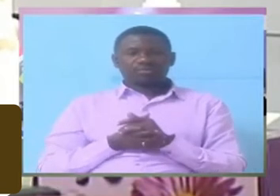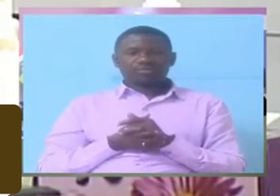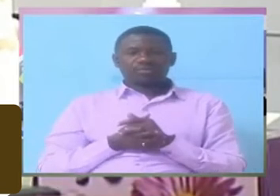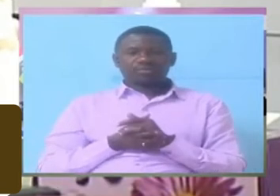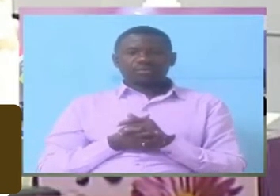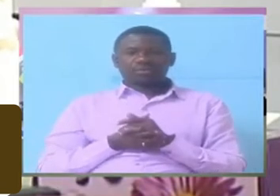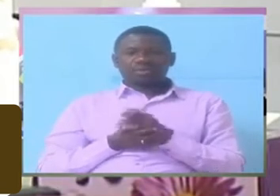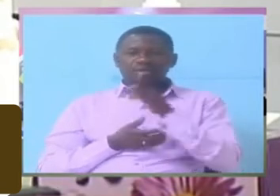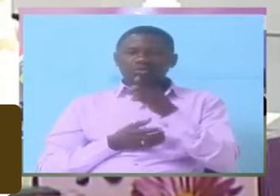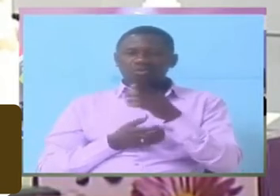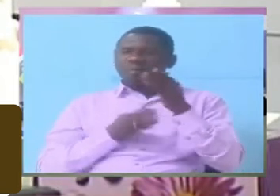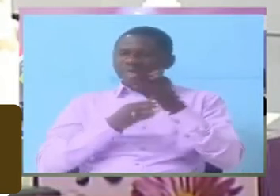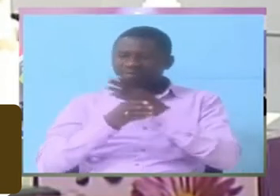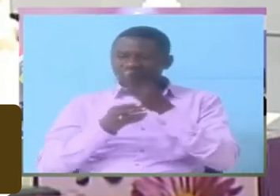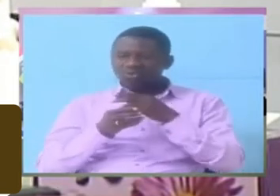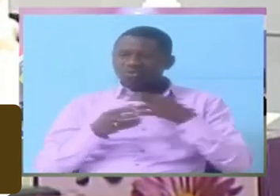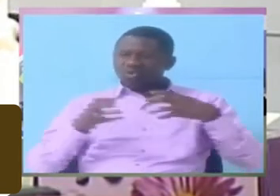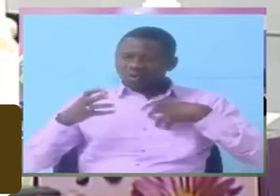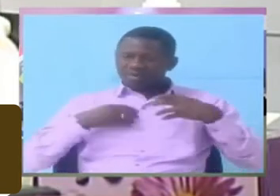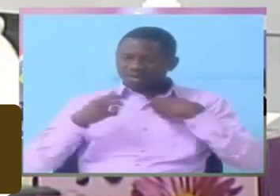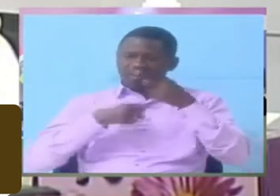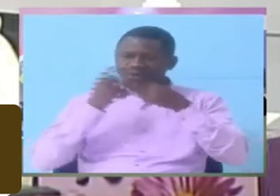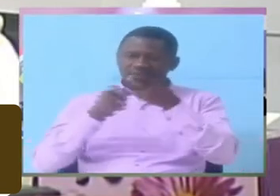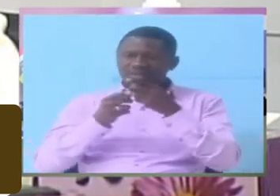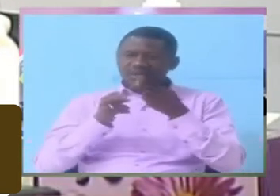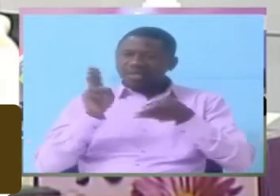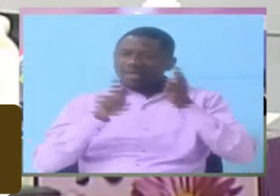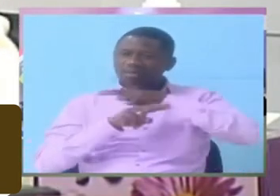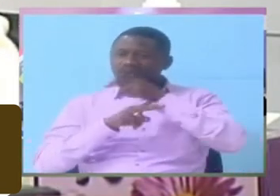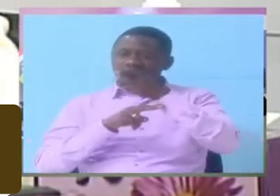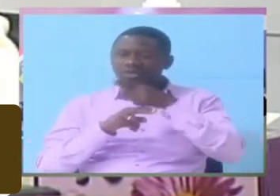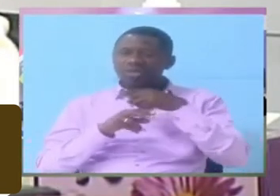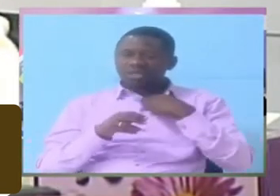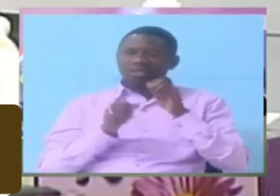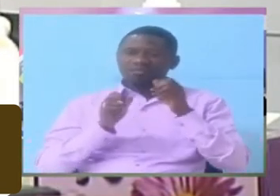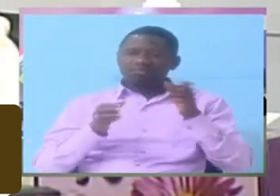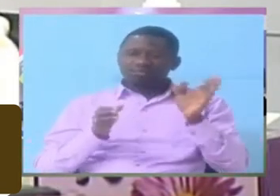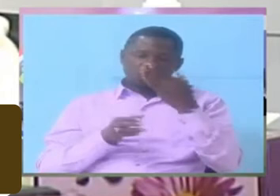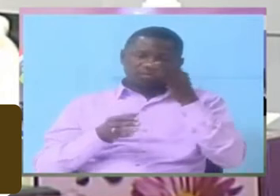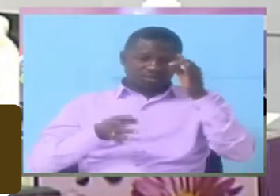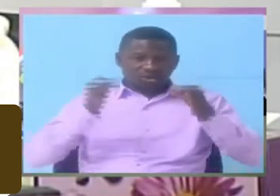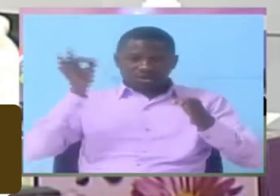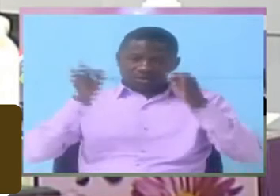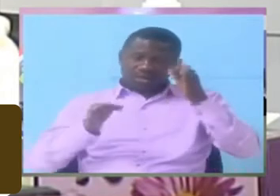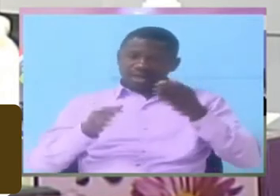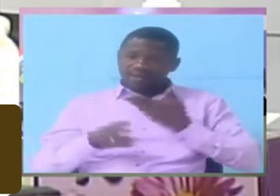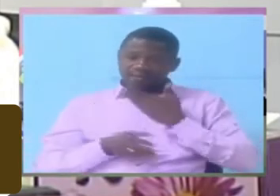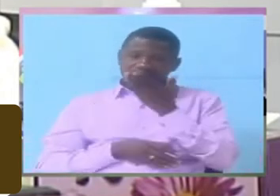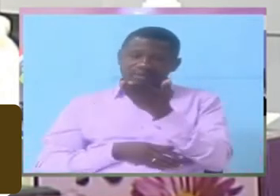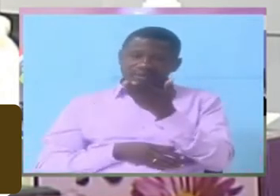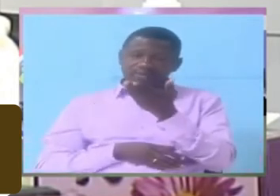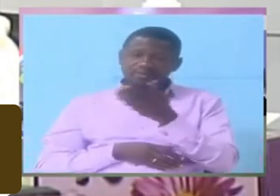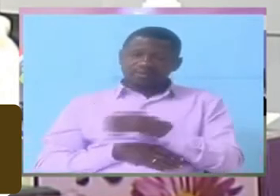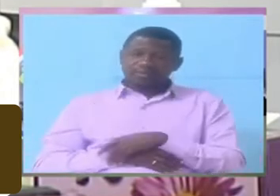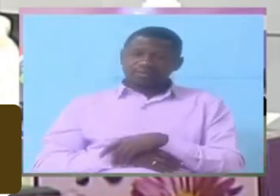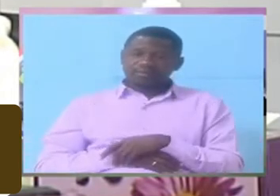be investigated? Oy nana inane and prosecuted? Nana inane fero landi le bam pour ñing lay barol ñing pour ki